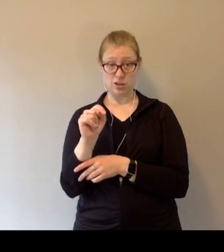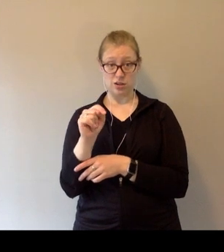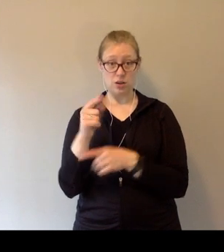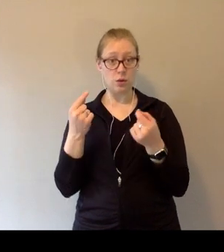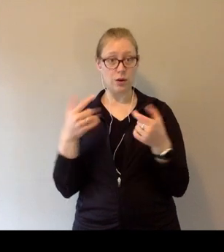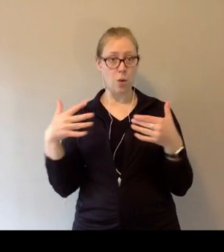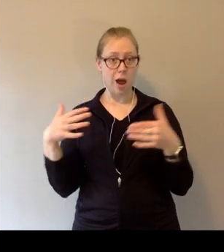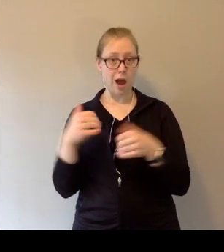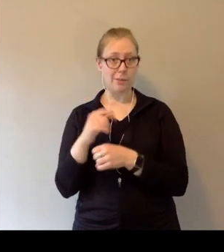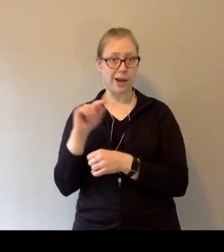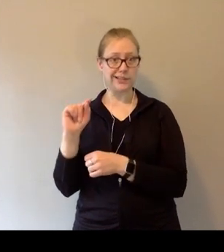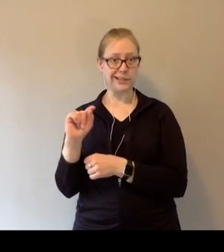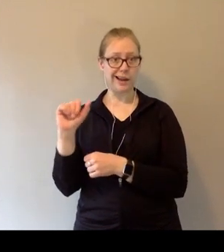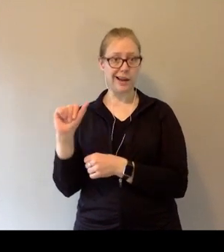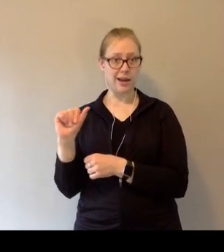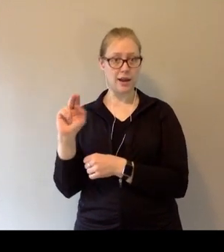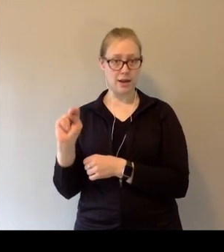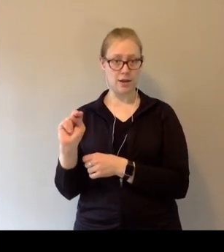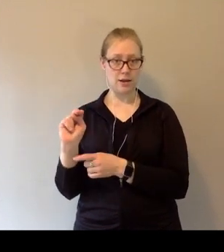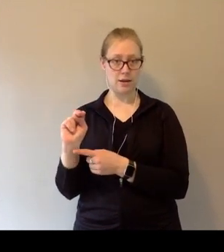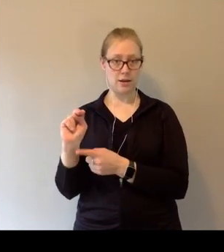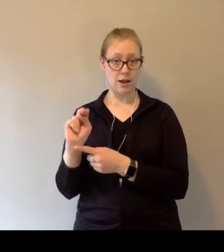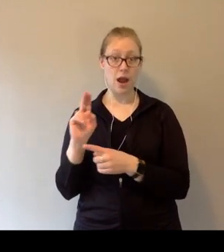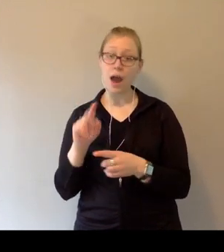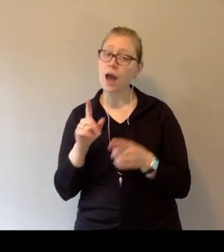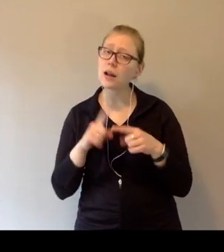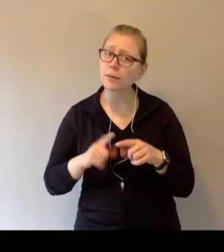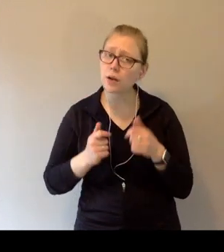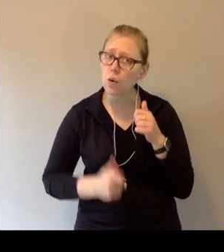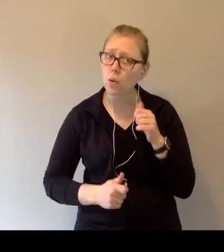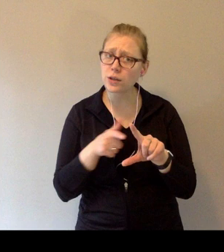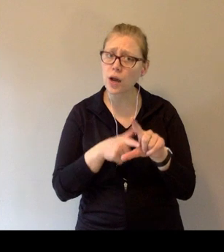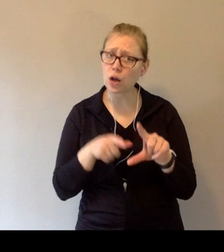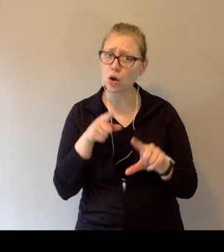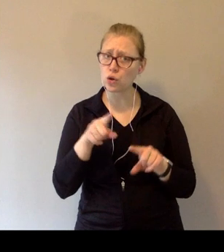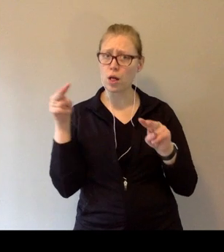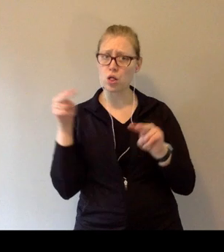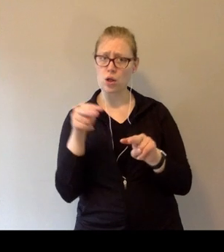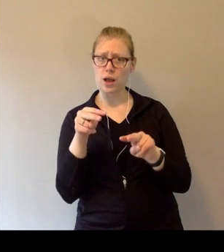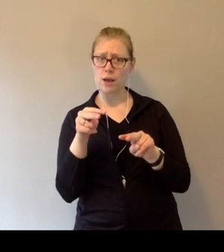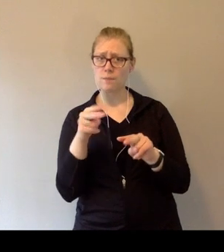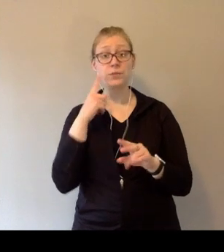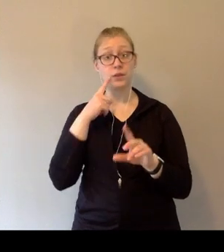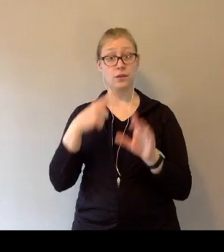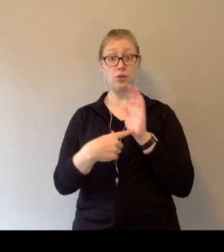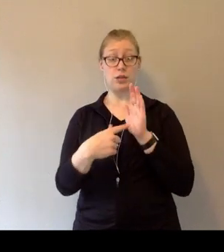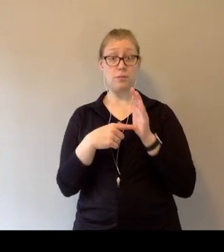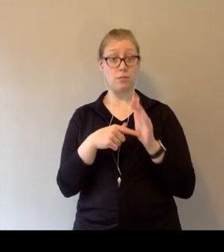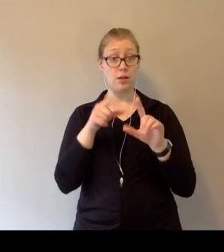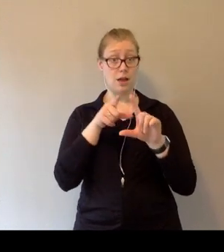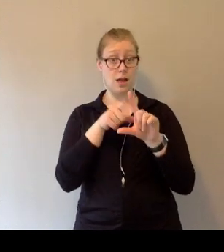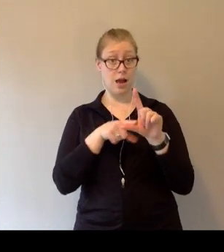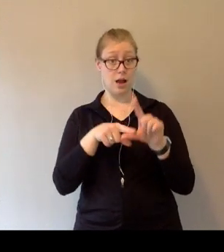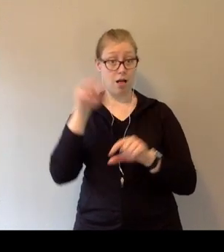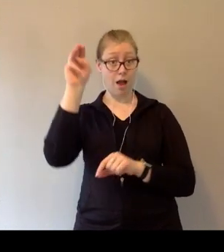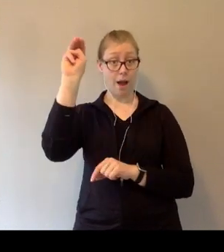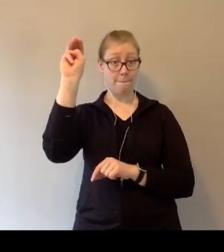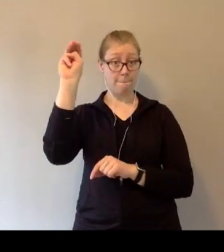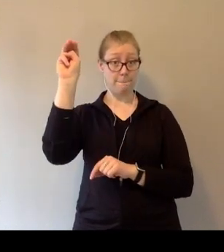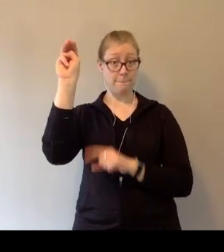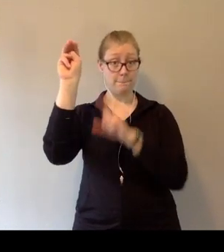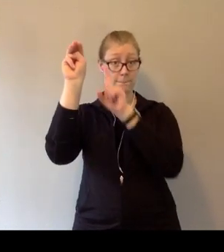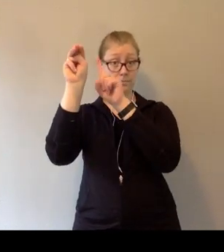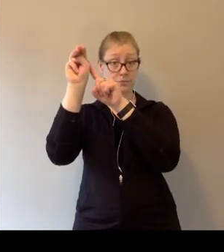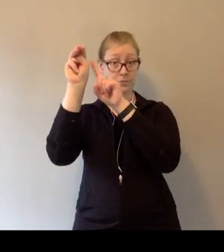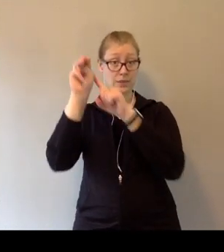And again, it's related to the angle you're looking at. So for example, if I look at angle M, the tangent of M